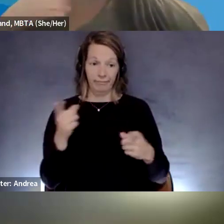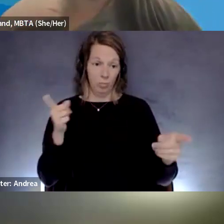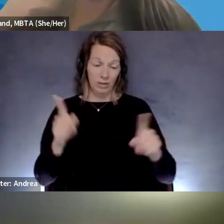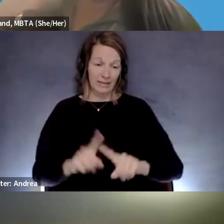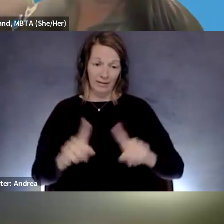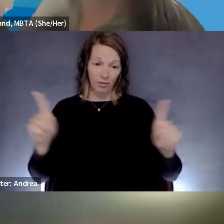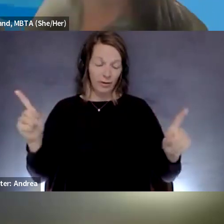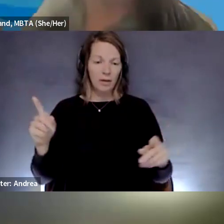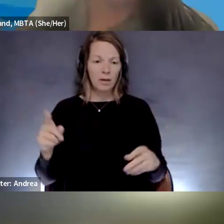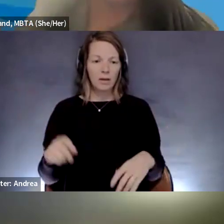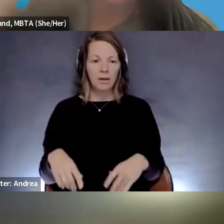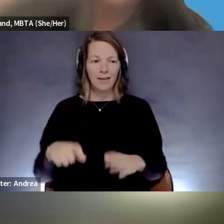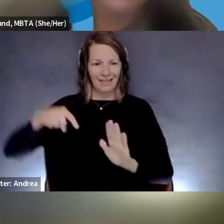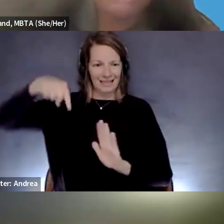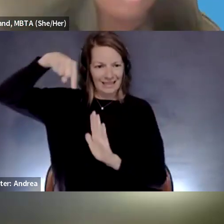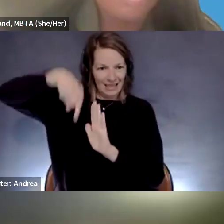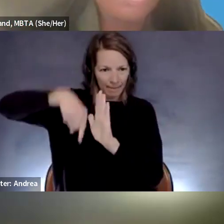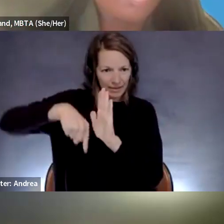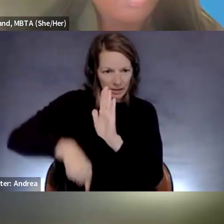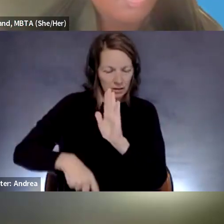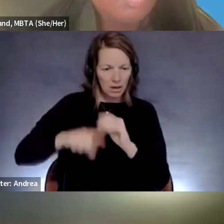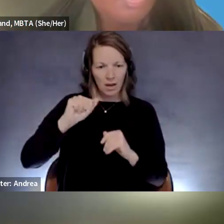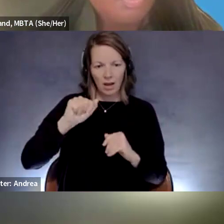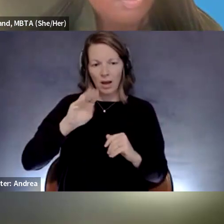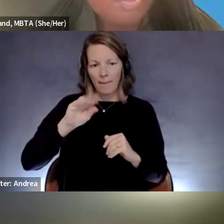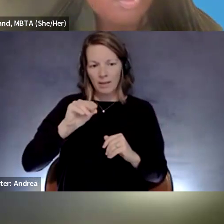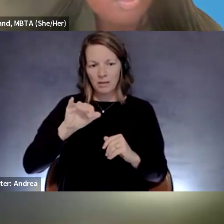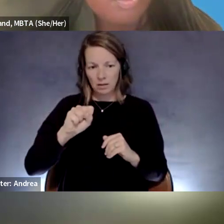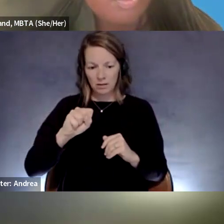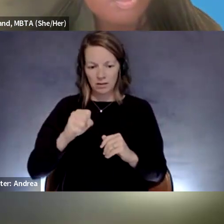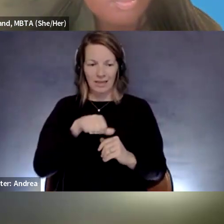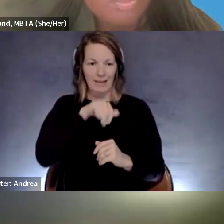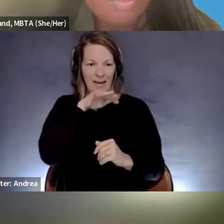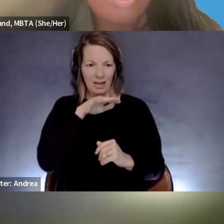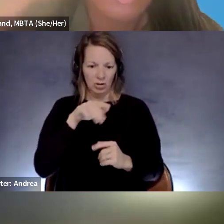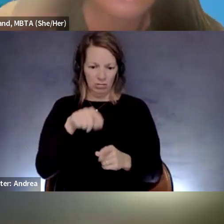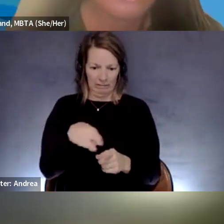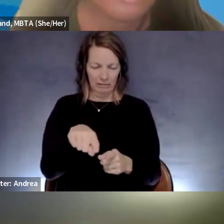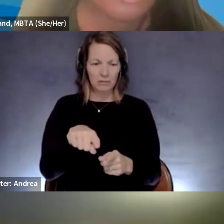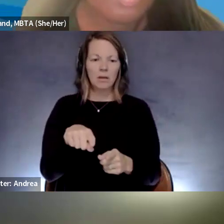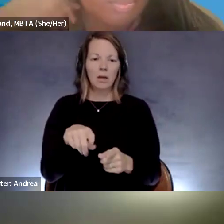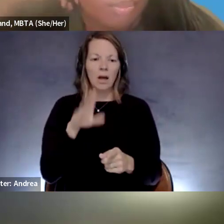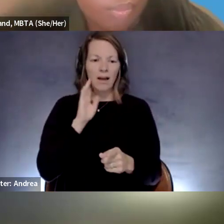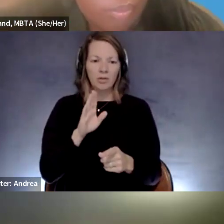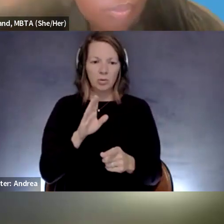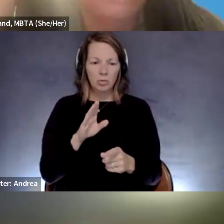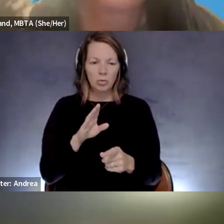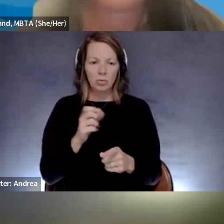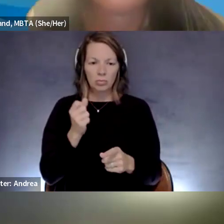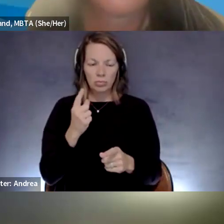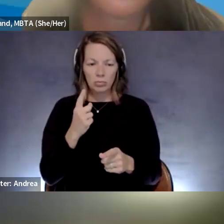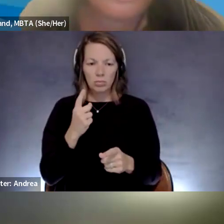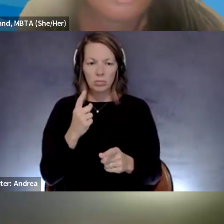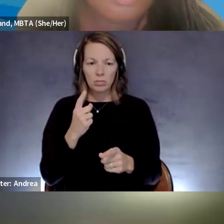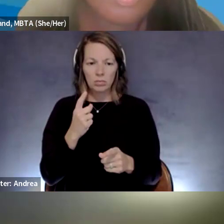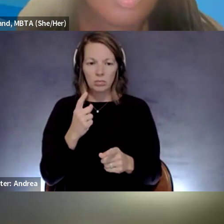the depths of the asbestos contamination that we have, we really need to brace that excavation. And